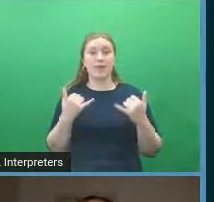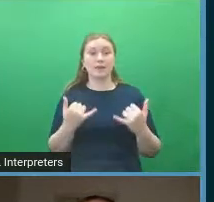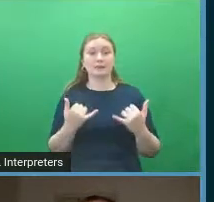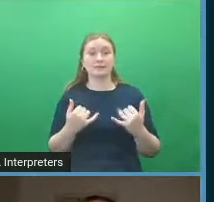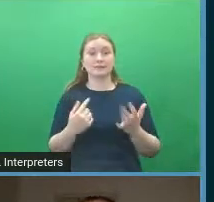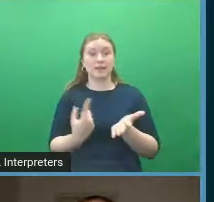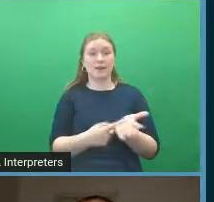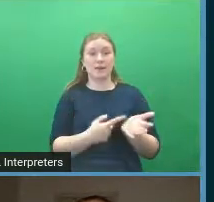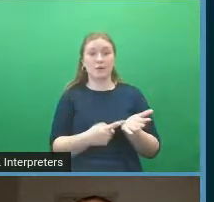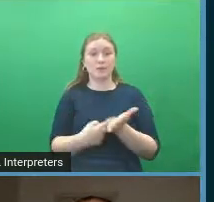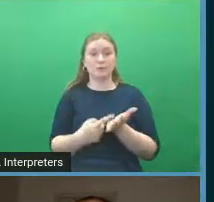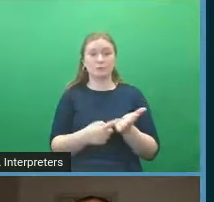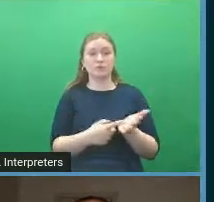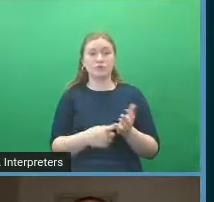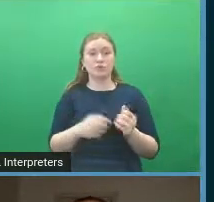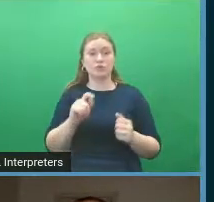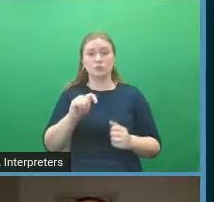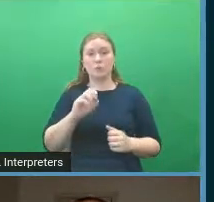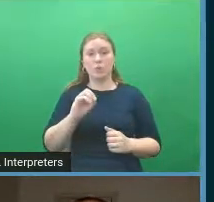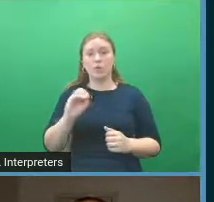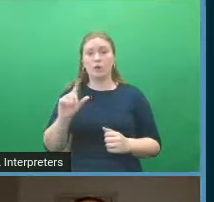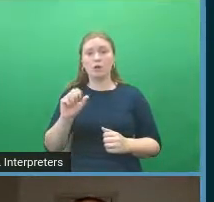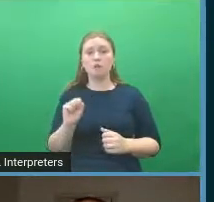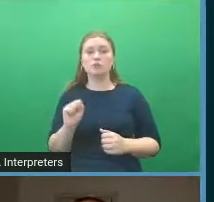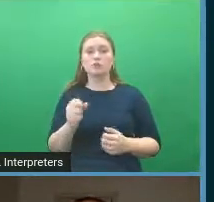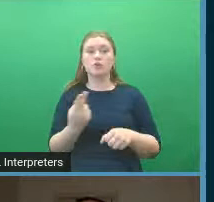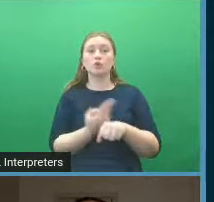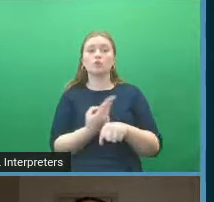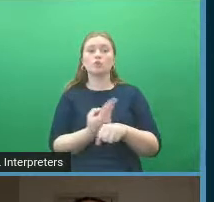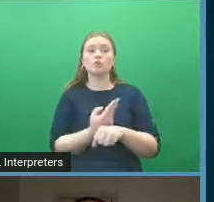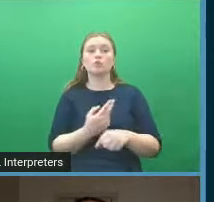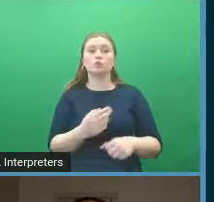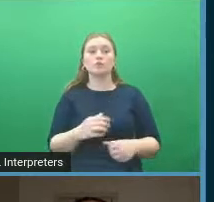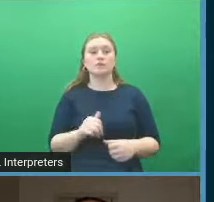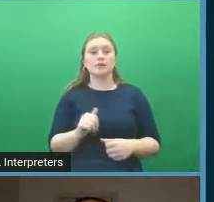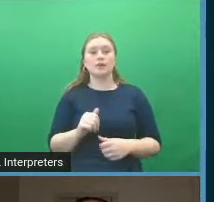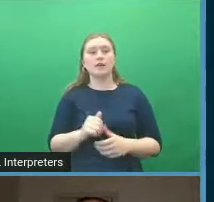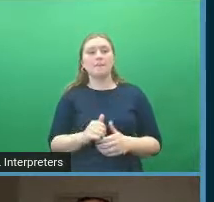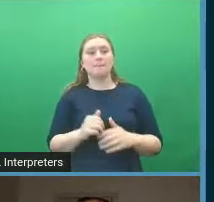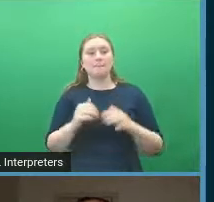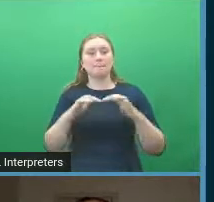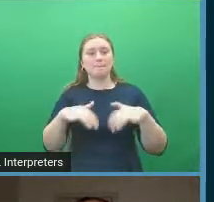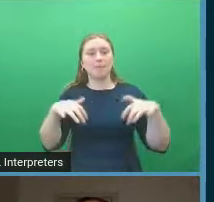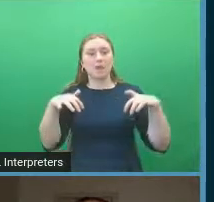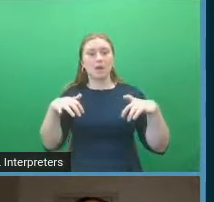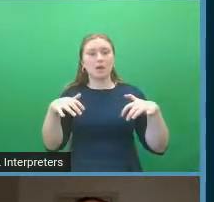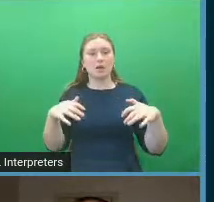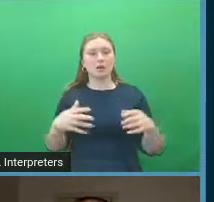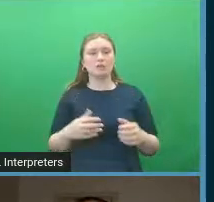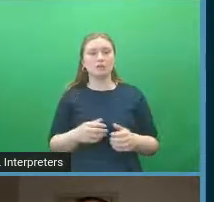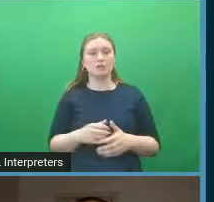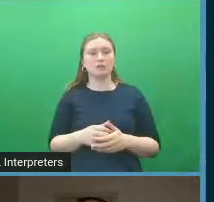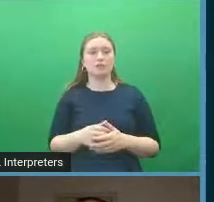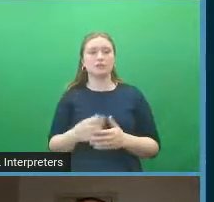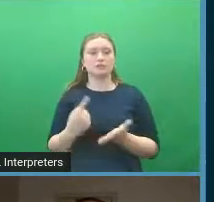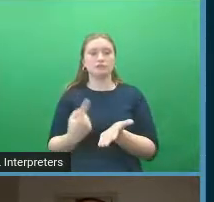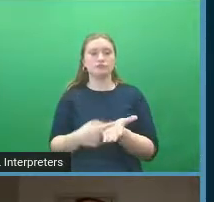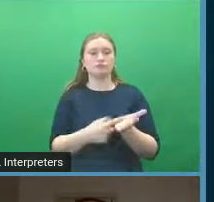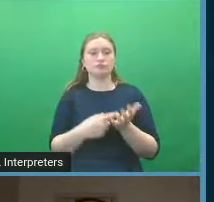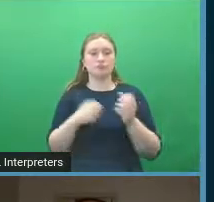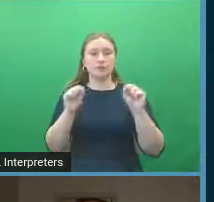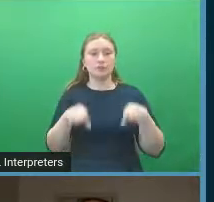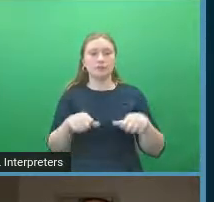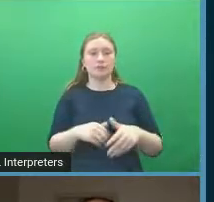tools you can use to engage with your curious audience, let's start with a few of the case uses that museums and